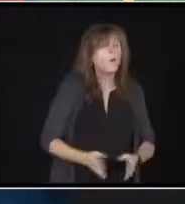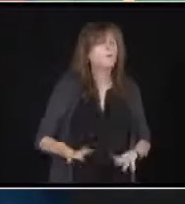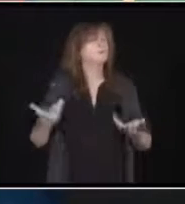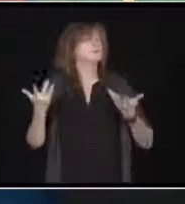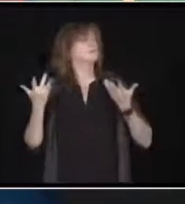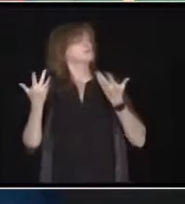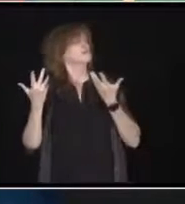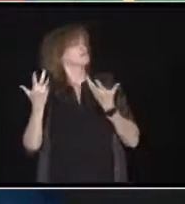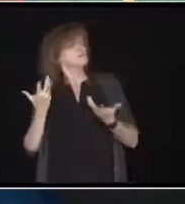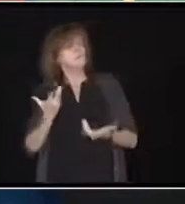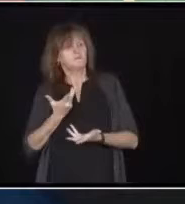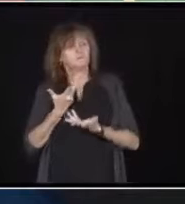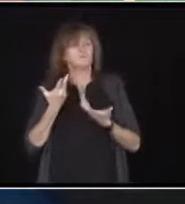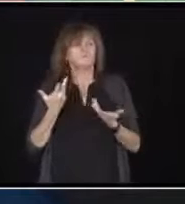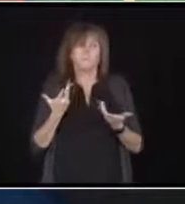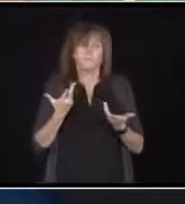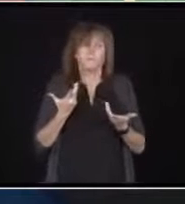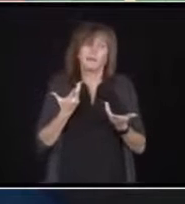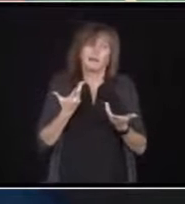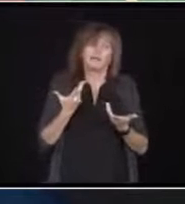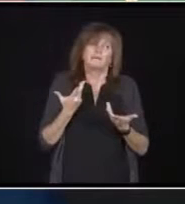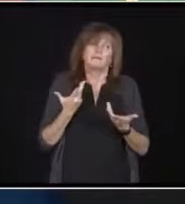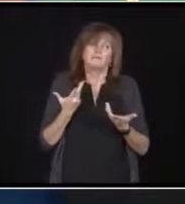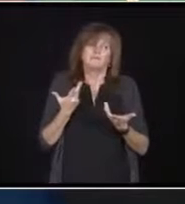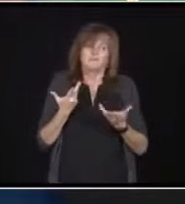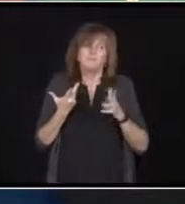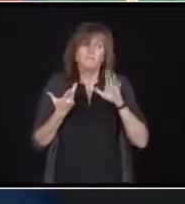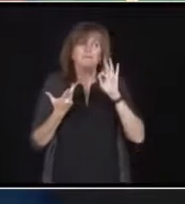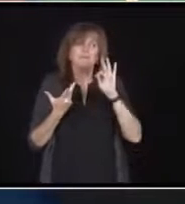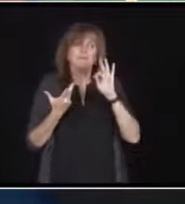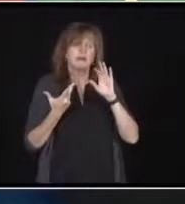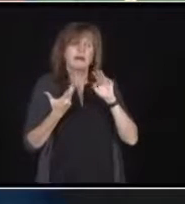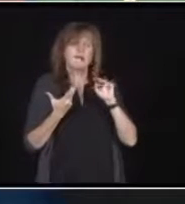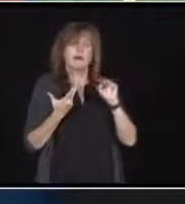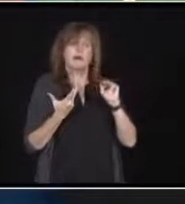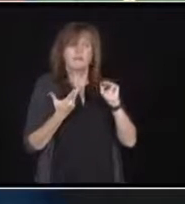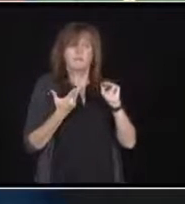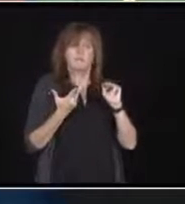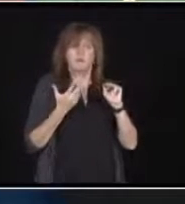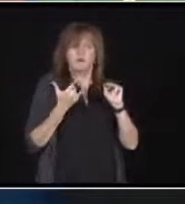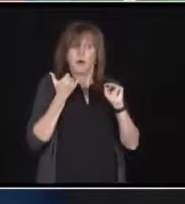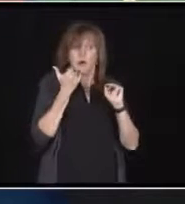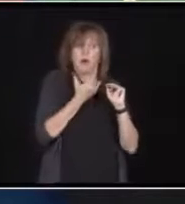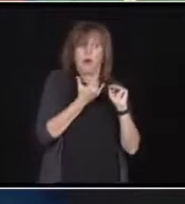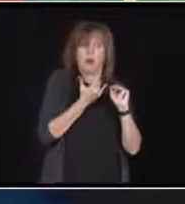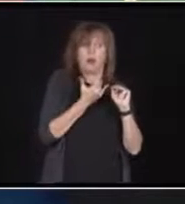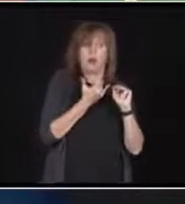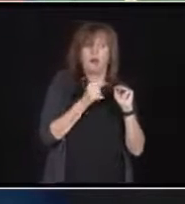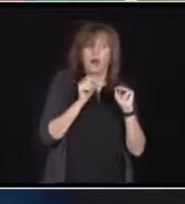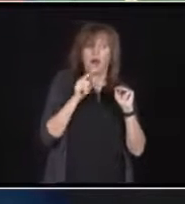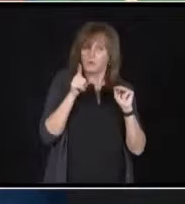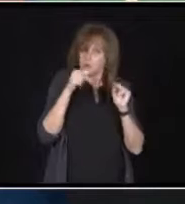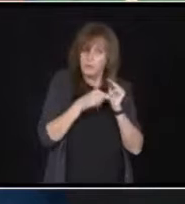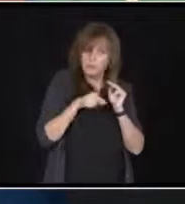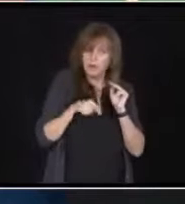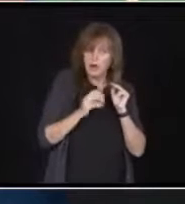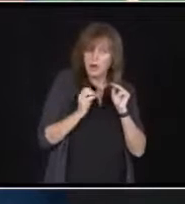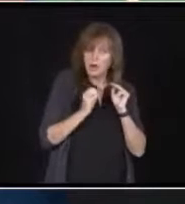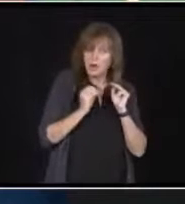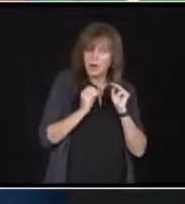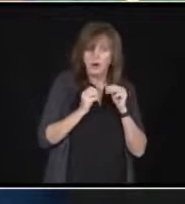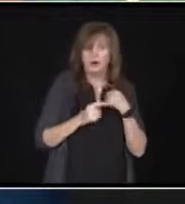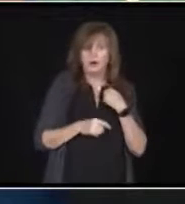call, FMM call. I'll find out if he was mentioning us. But I hope it wasn't us.